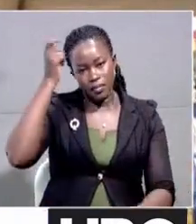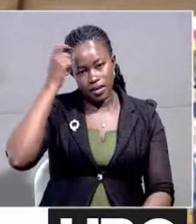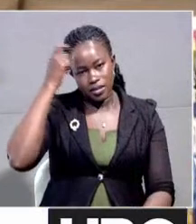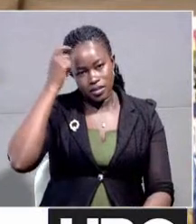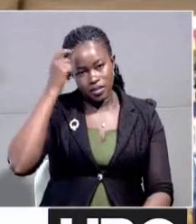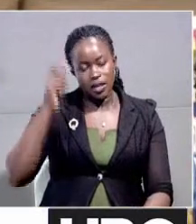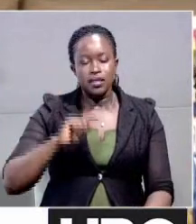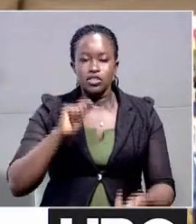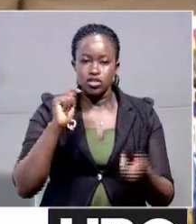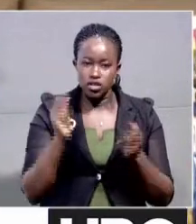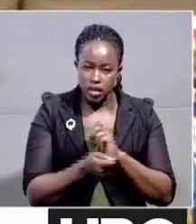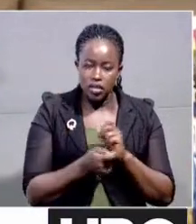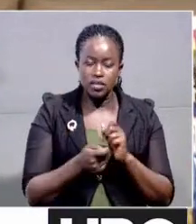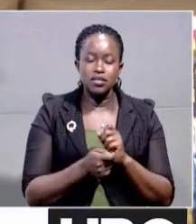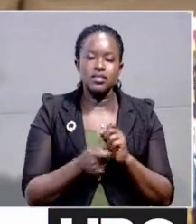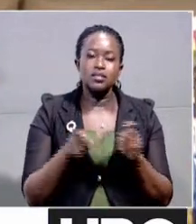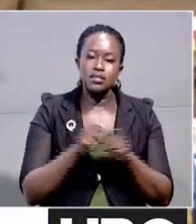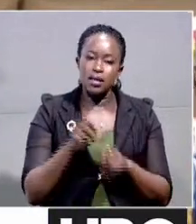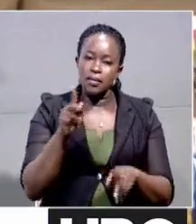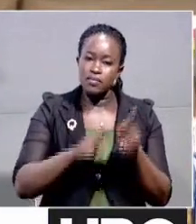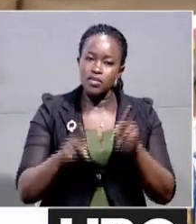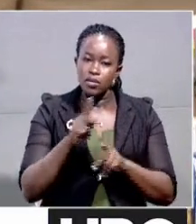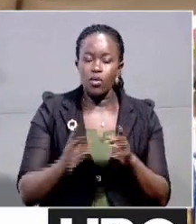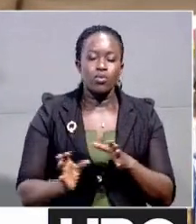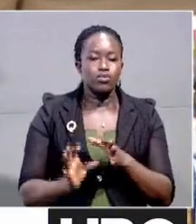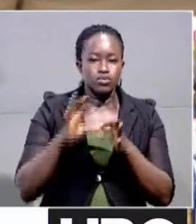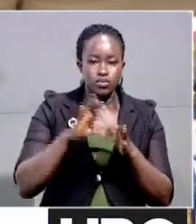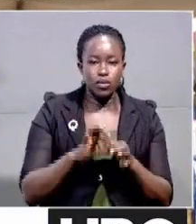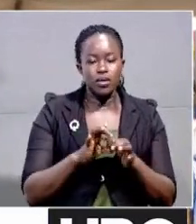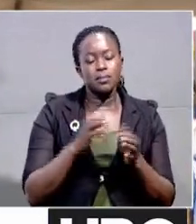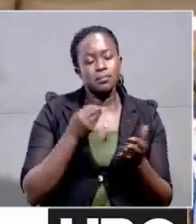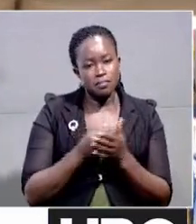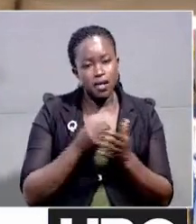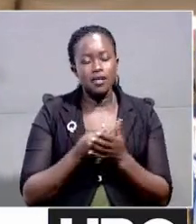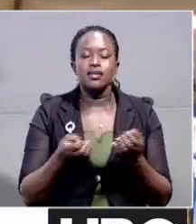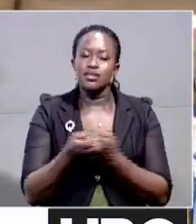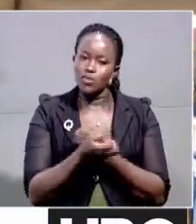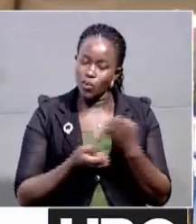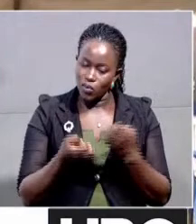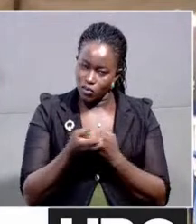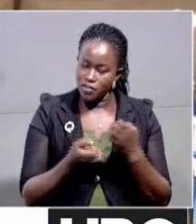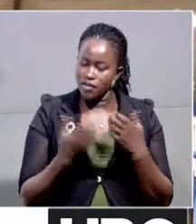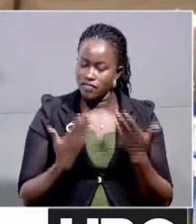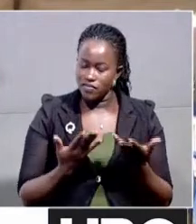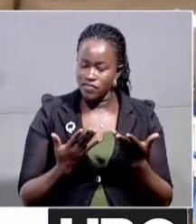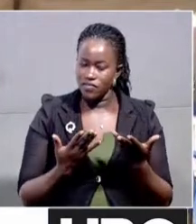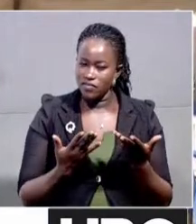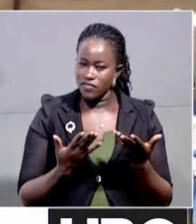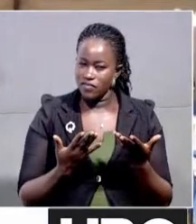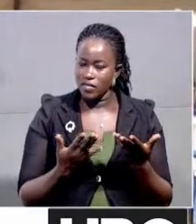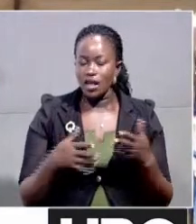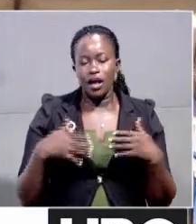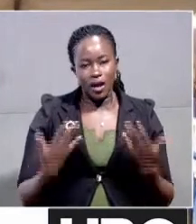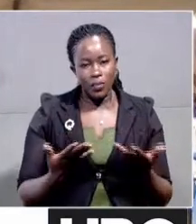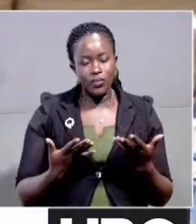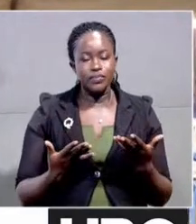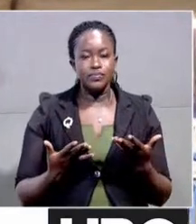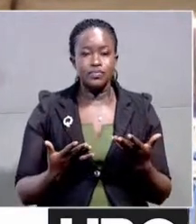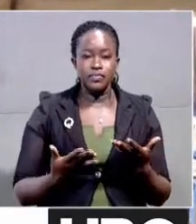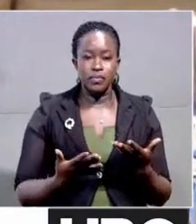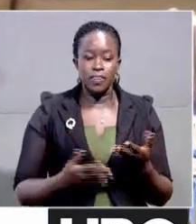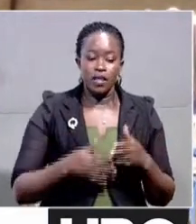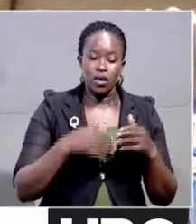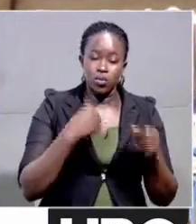change, people to join the money economy by having what to